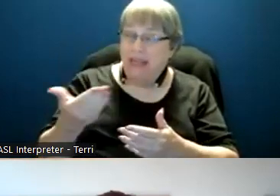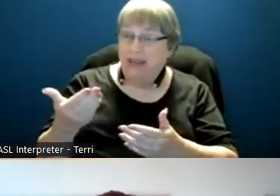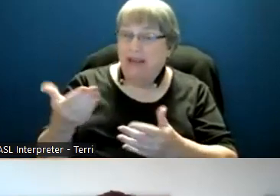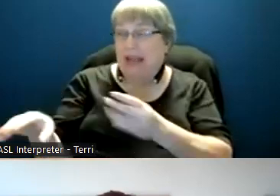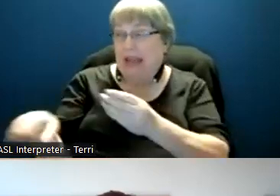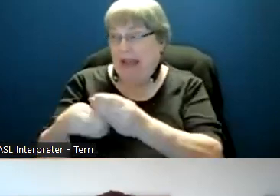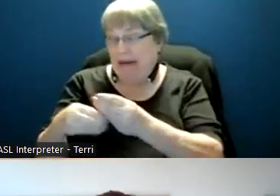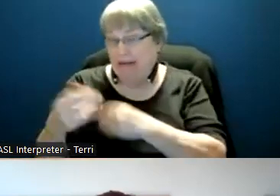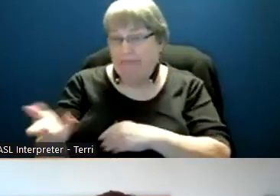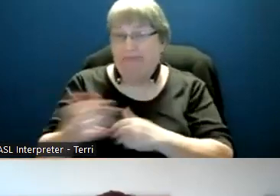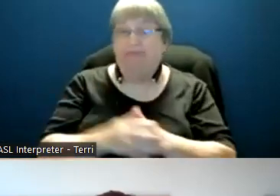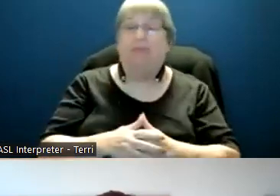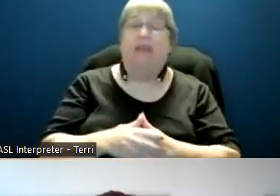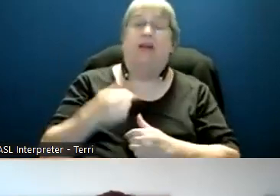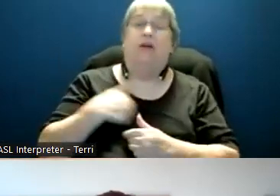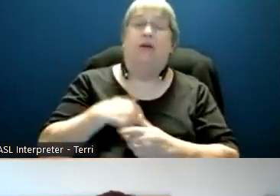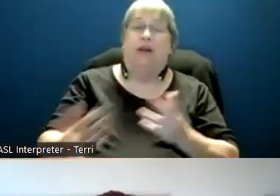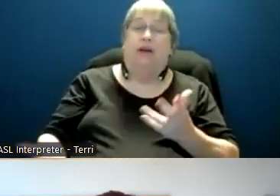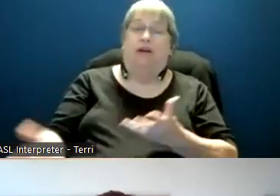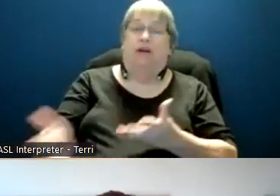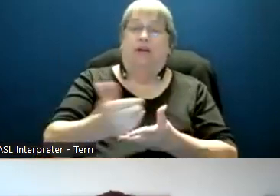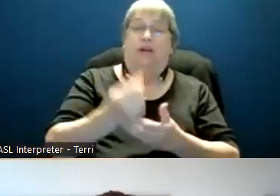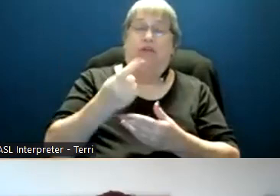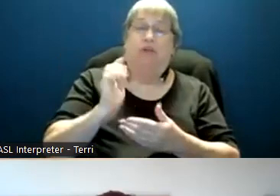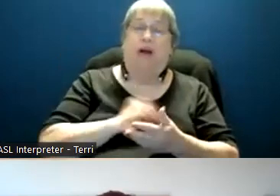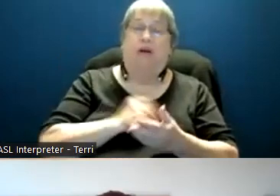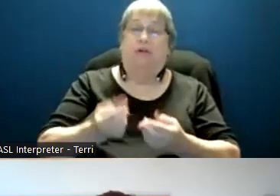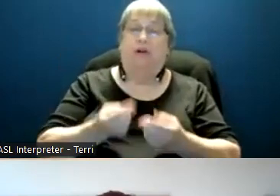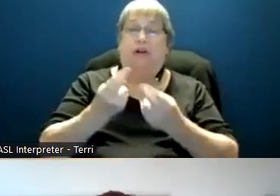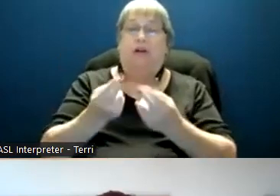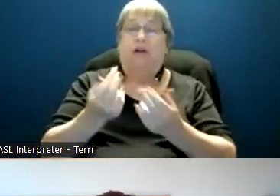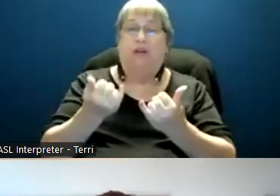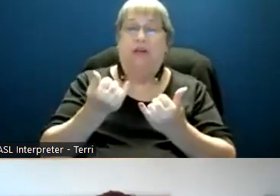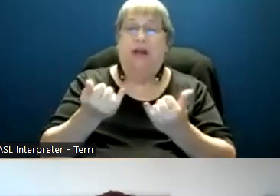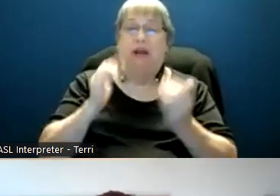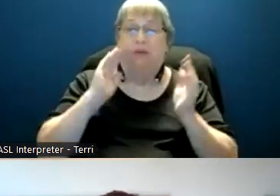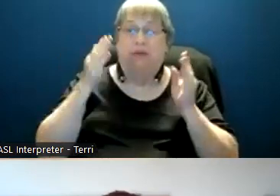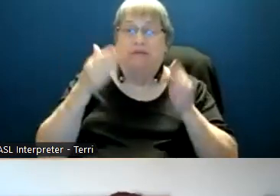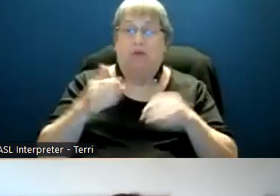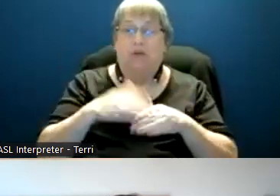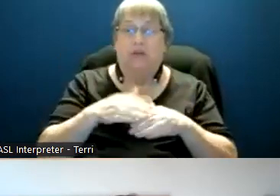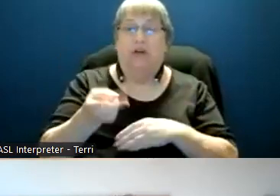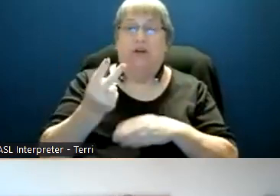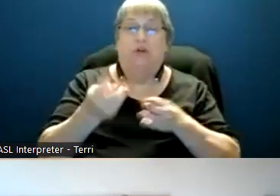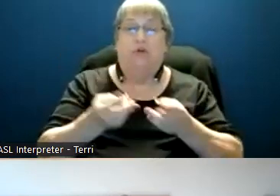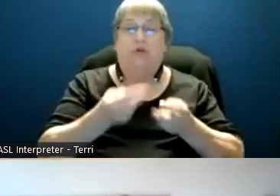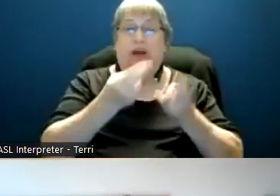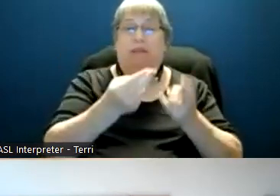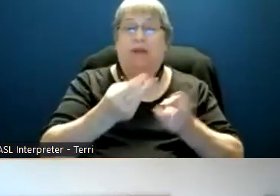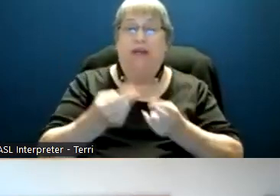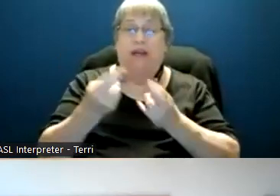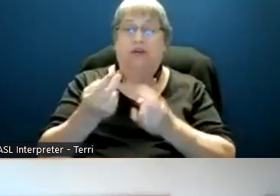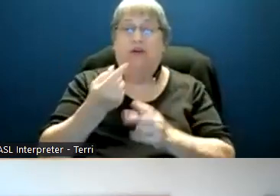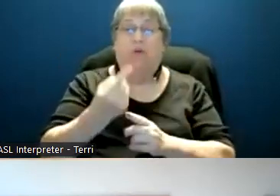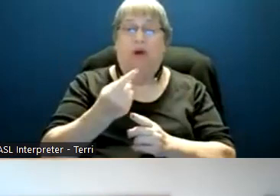our recommendations. Today, our conversation was really focused on two of our recommendations, which one is really centered around